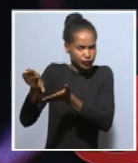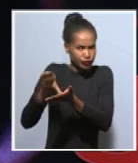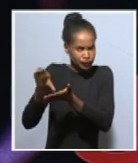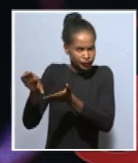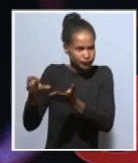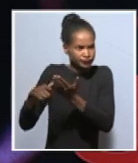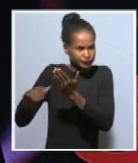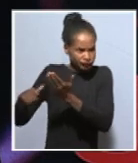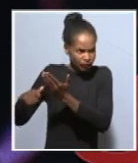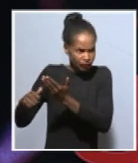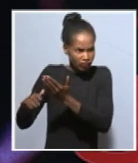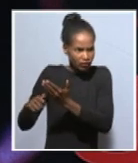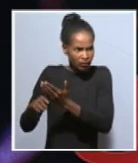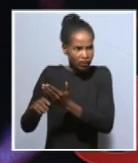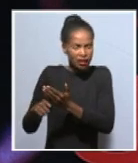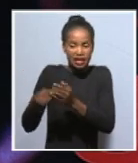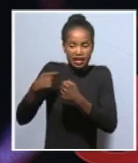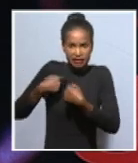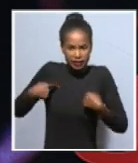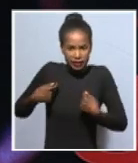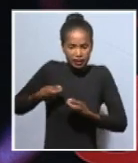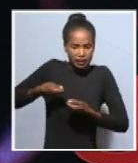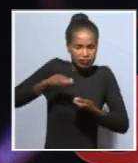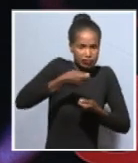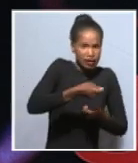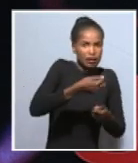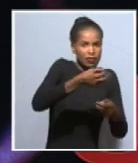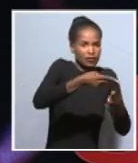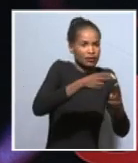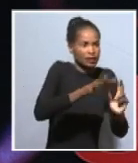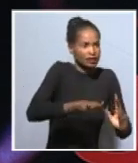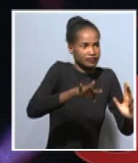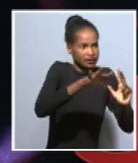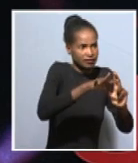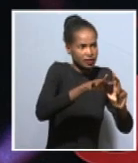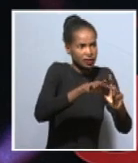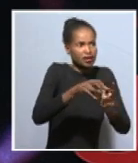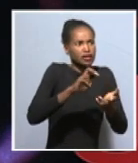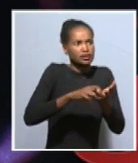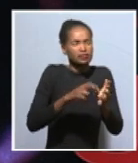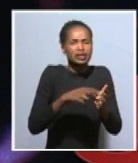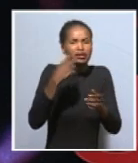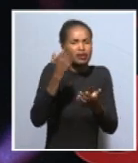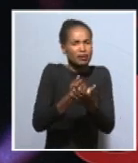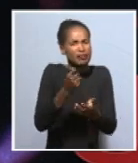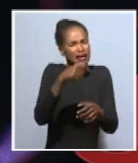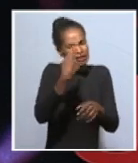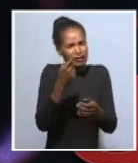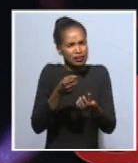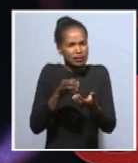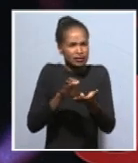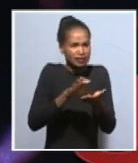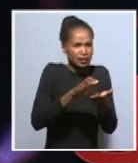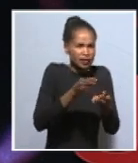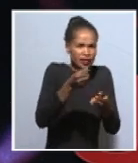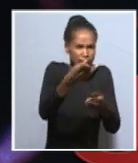possible, but of course you have a cost of funds that is associated with the money that you borrow, and you must then always make sure that when you